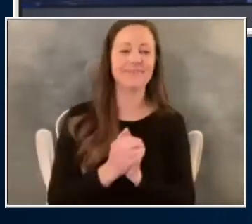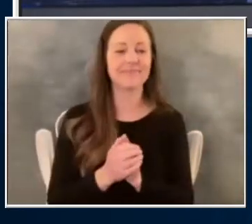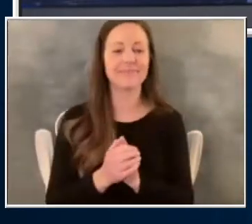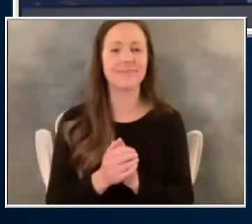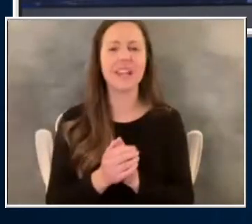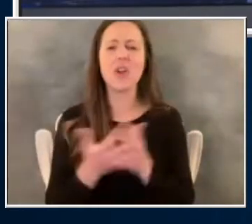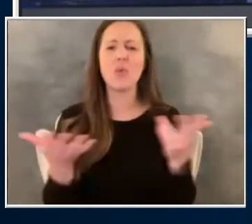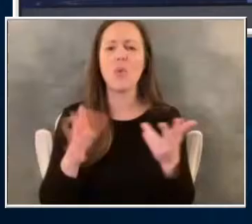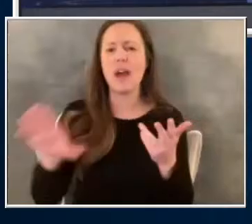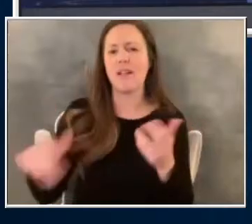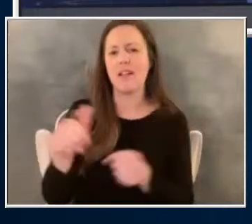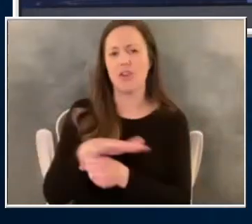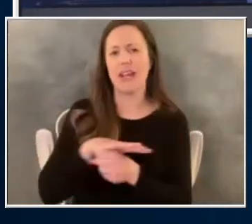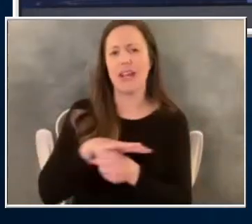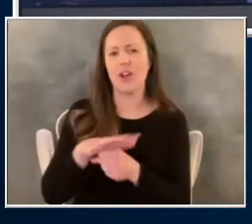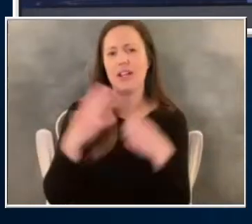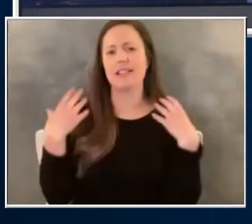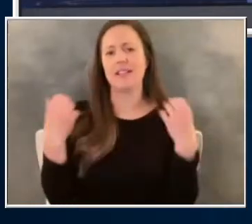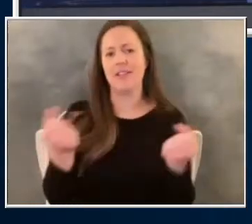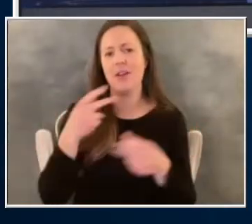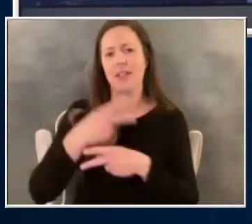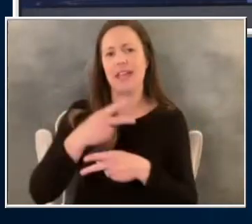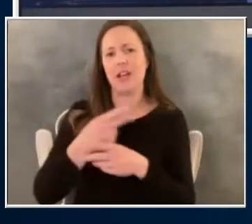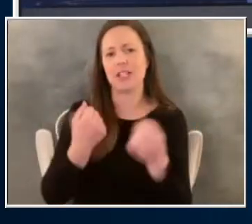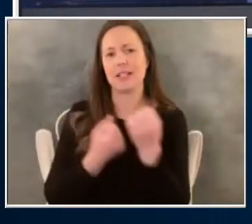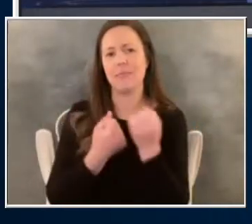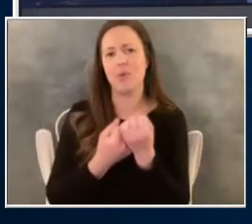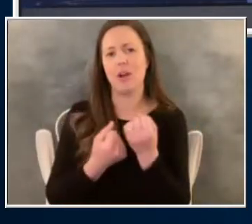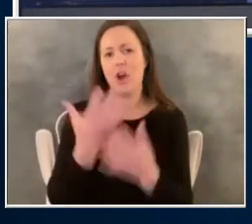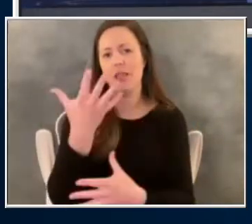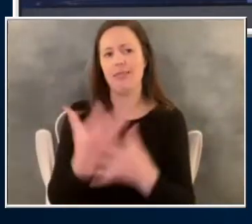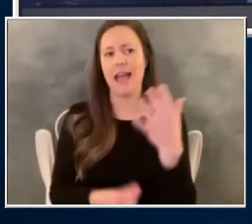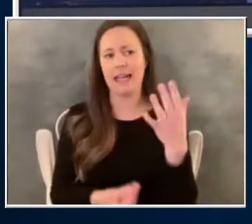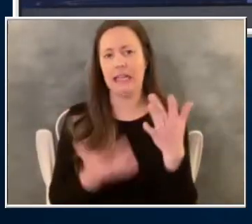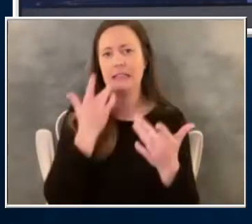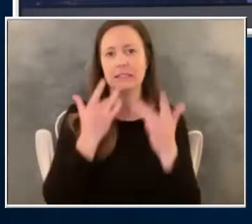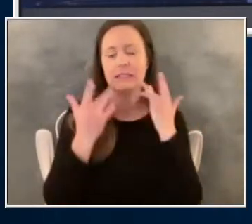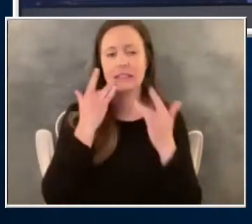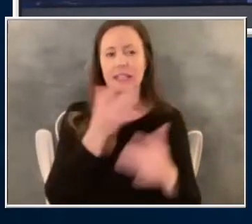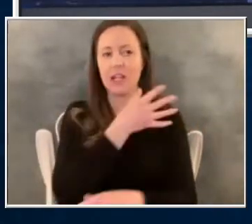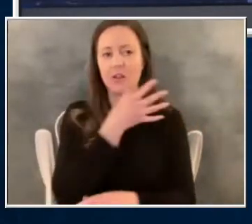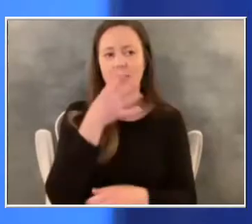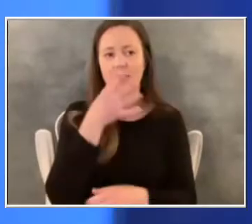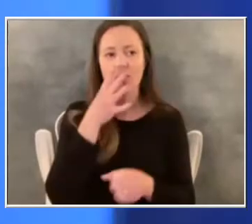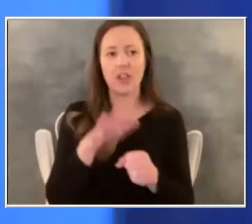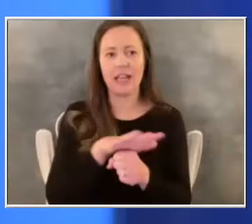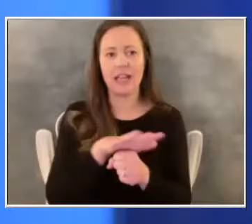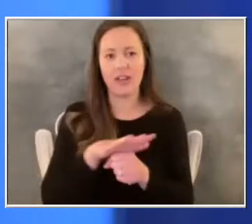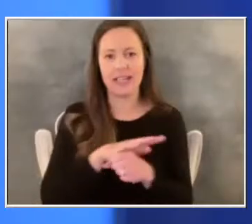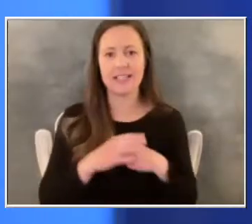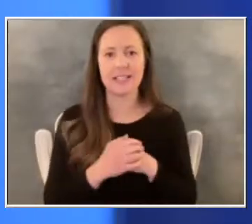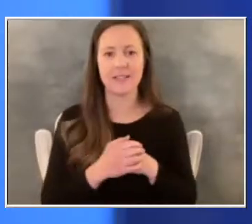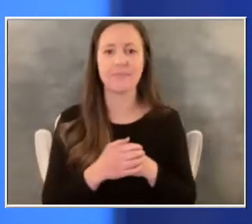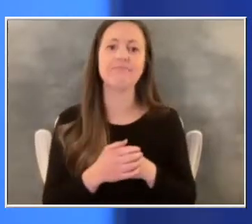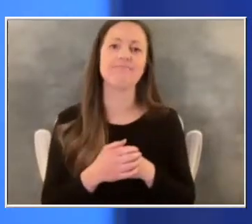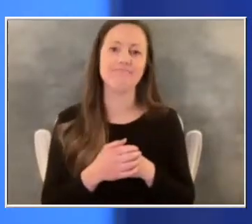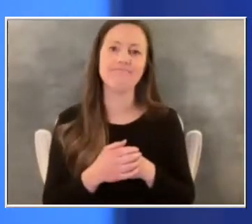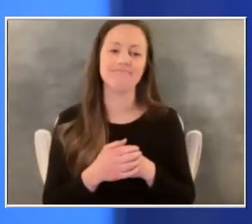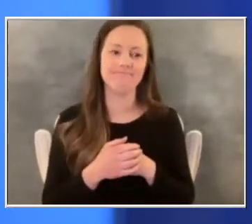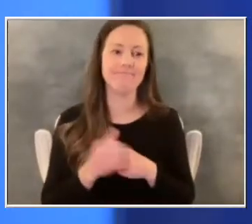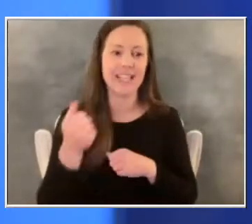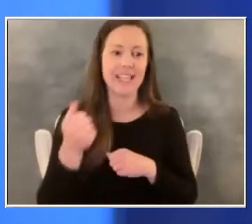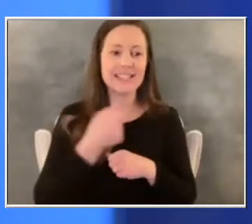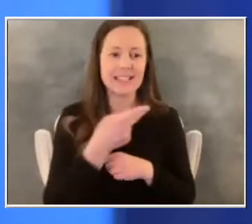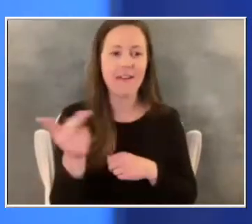healthcare support are lacking in rural areas. There are a number of areas where we work